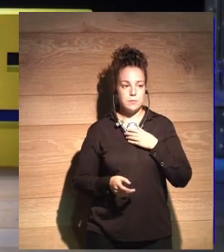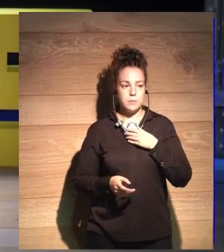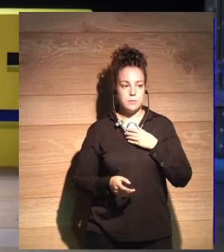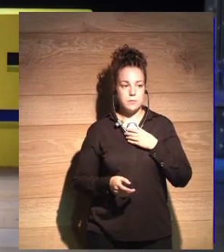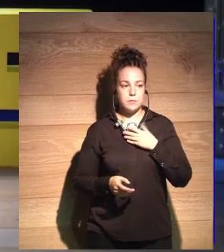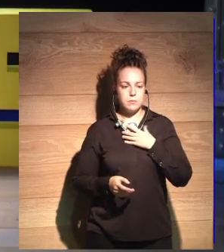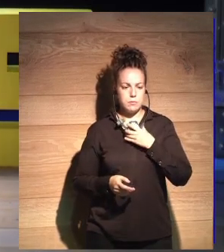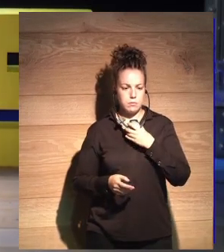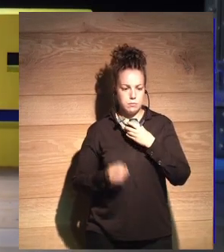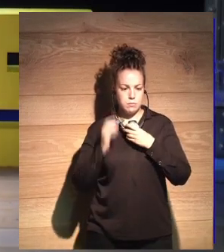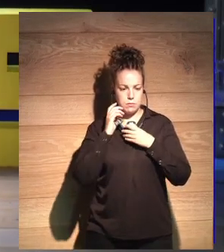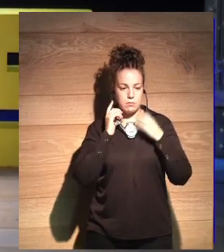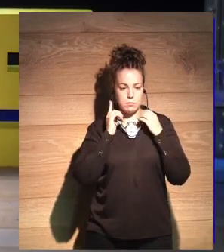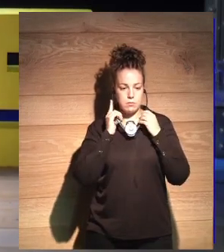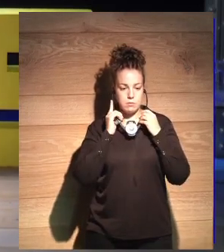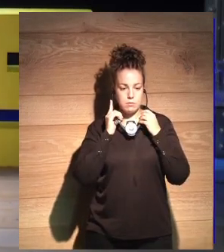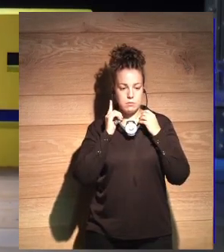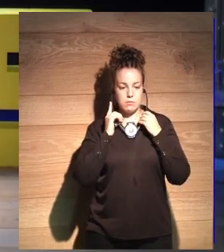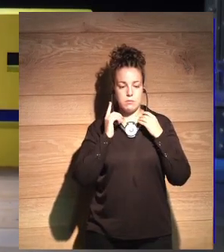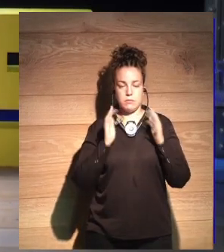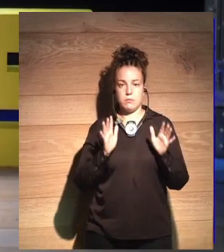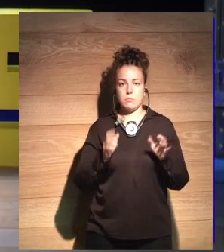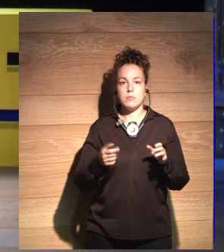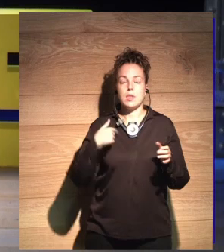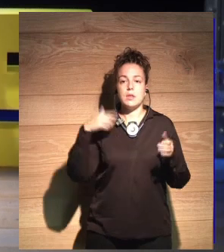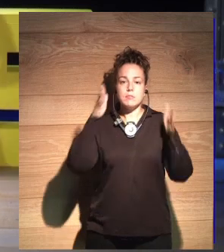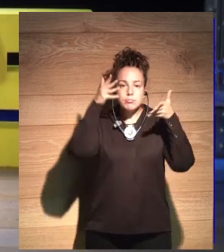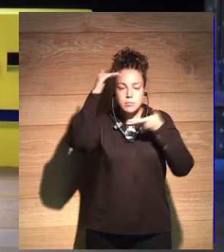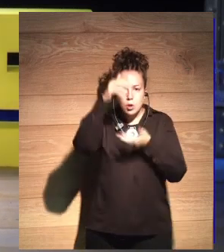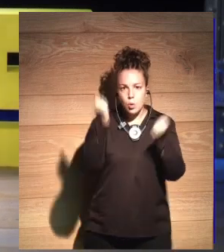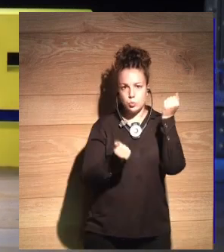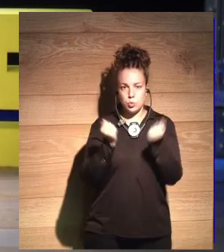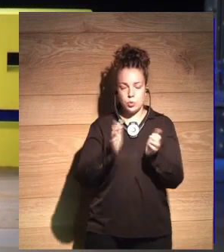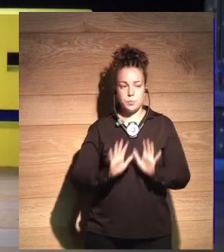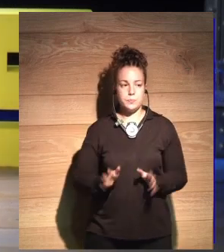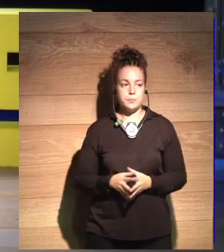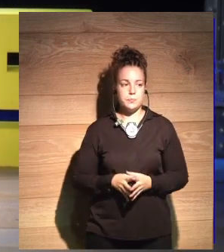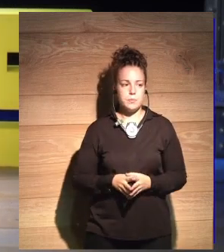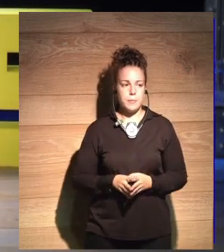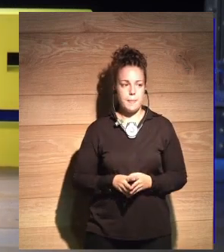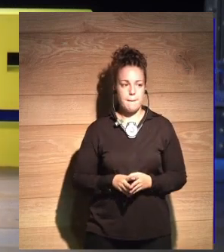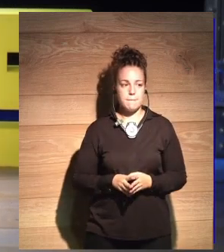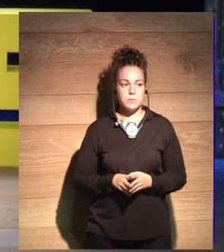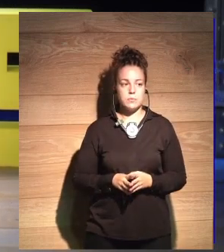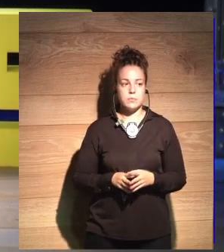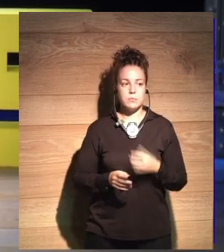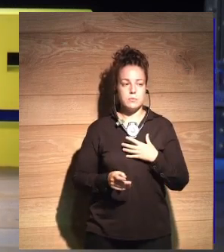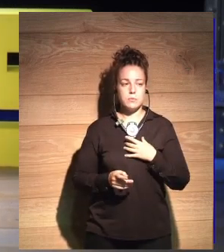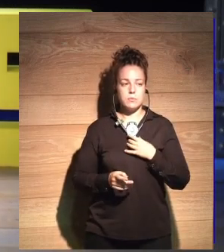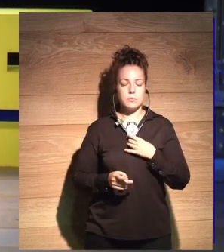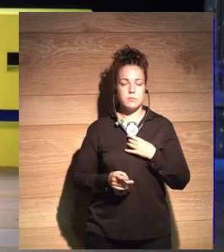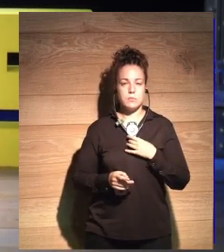to focus on driving. The original mouse had a foot pedal, by the way, so you could scroll down the page with your